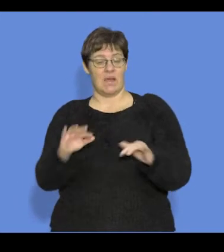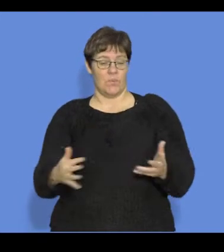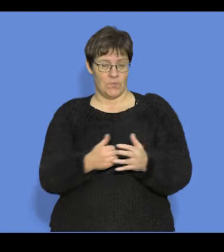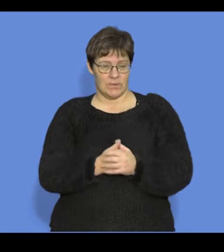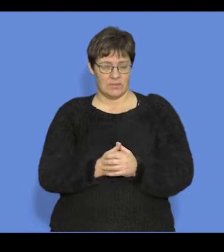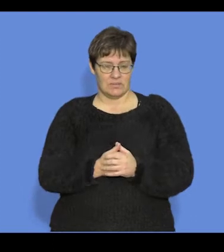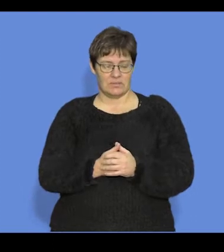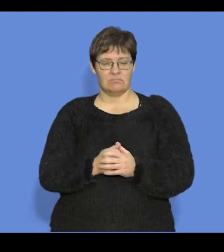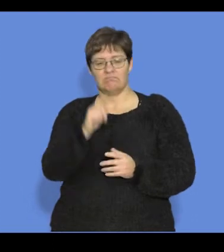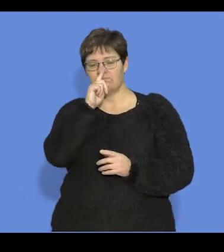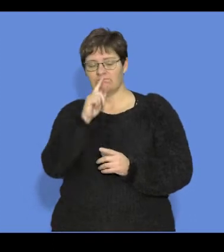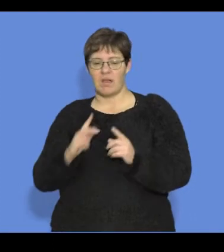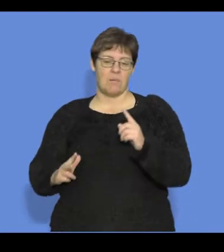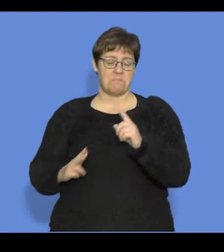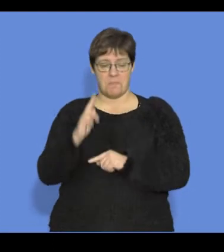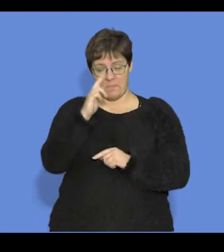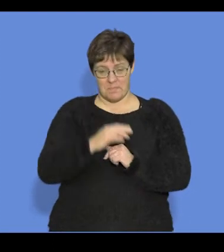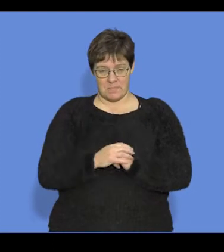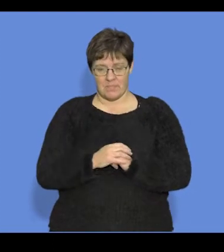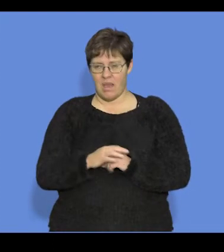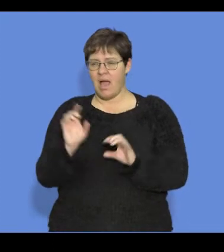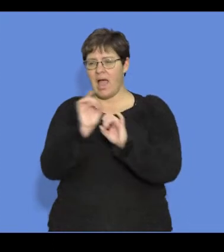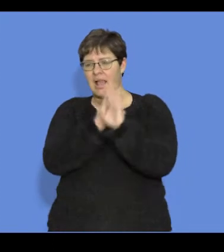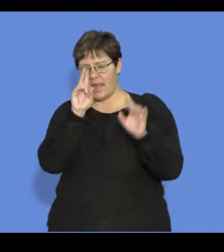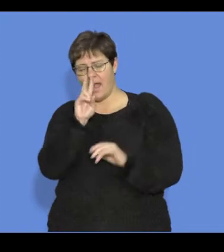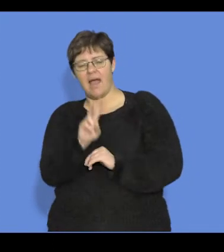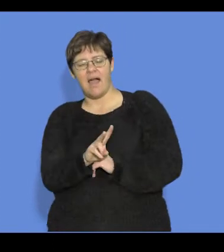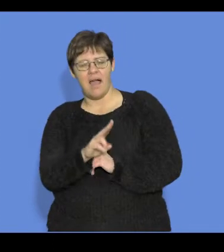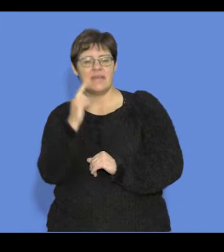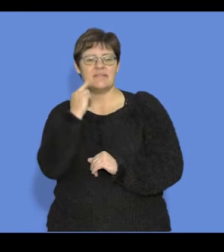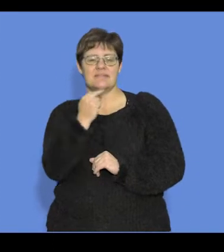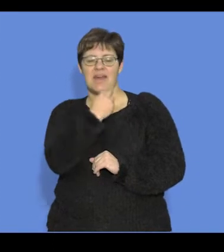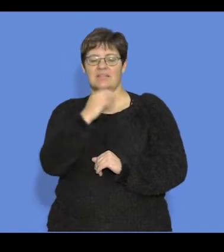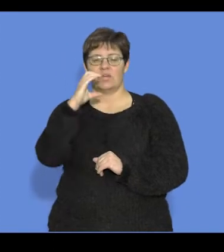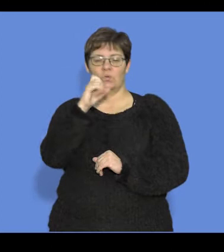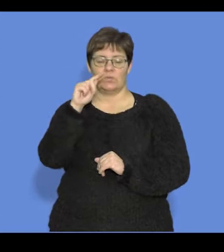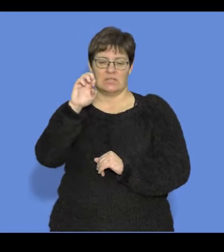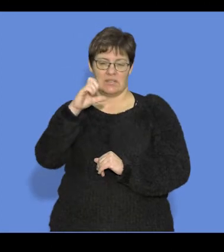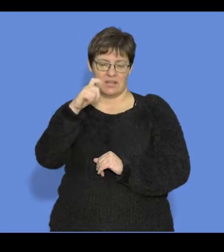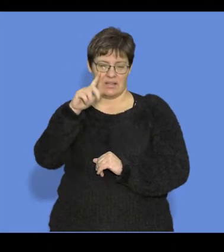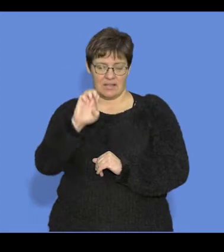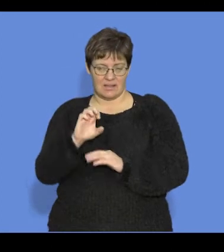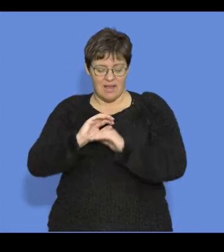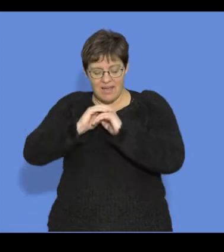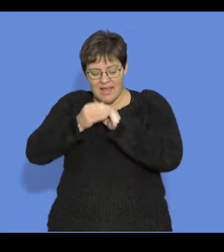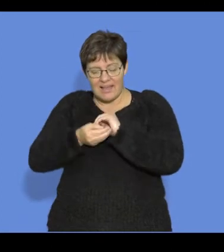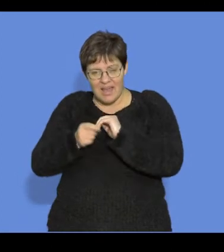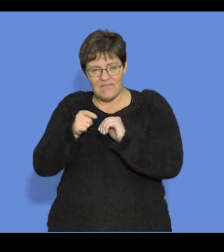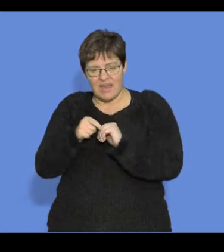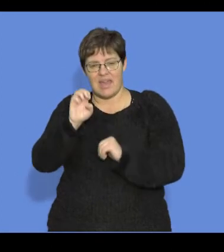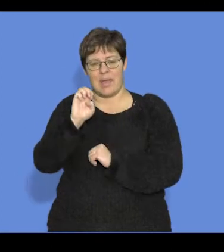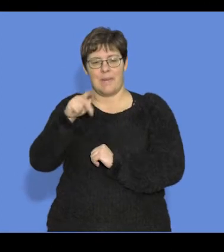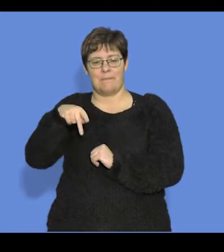in cross-section, you can clearly see the nice cuticle covering the epidermis.